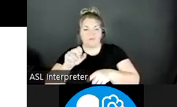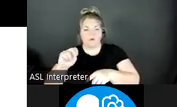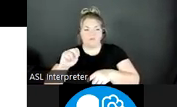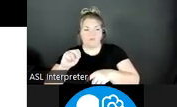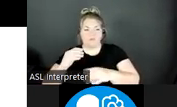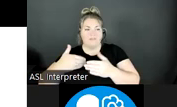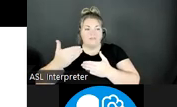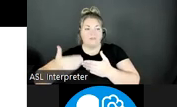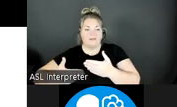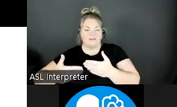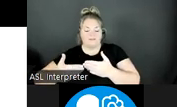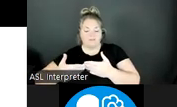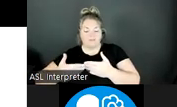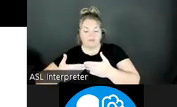next